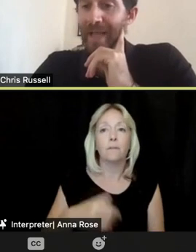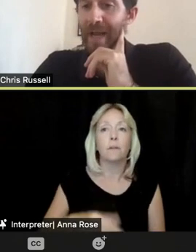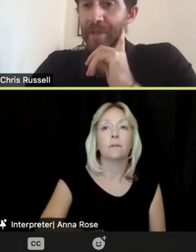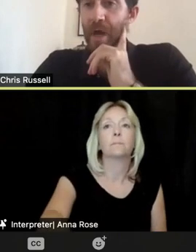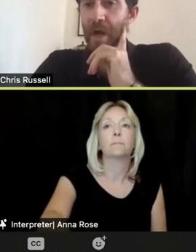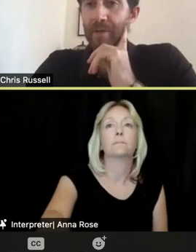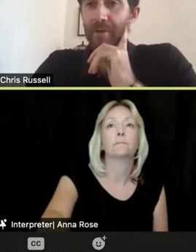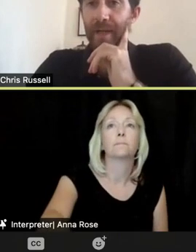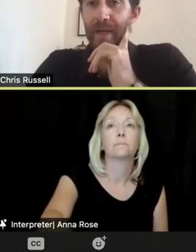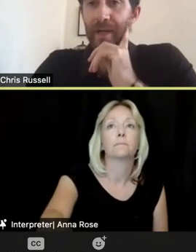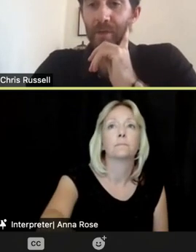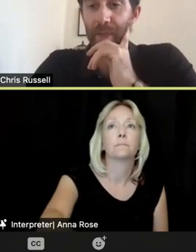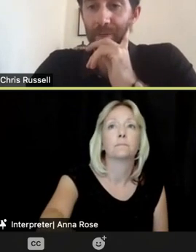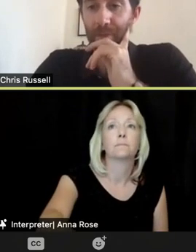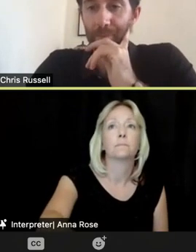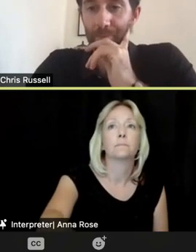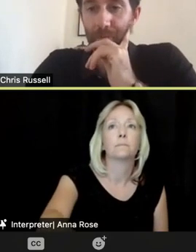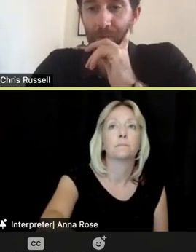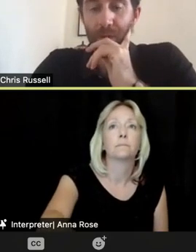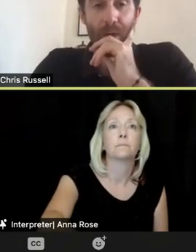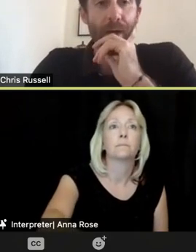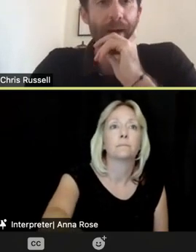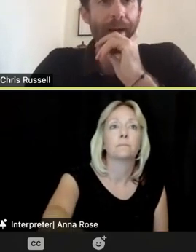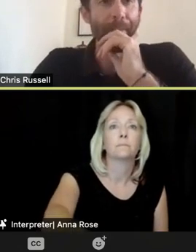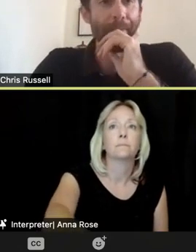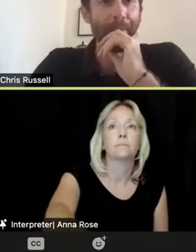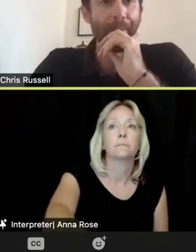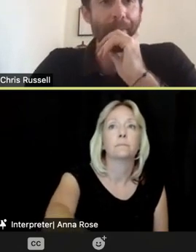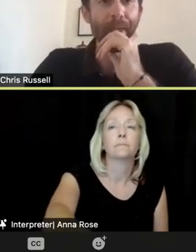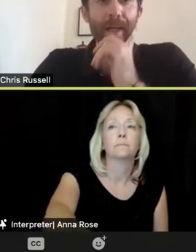We're going to bring that up and talk through it again in a little bit too.